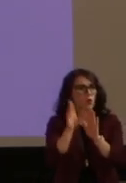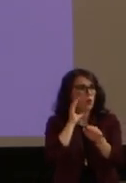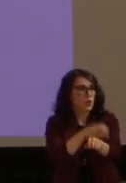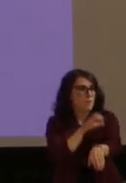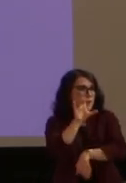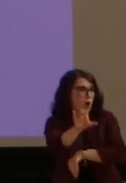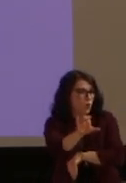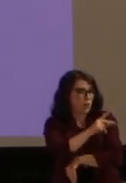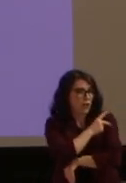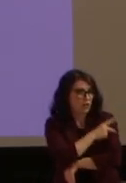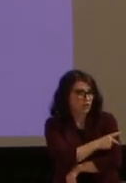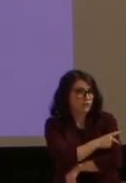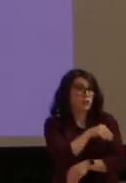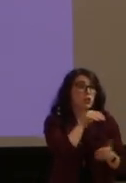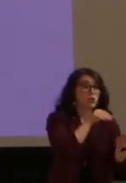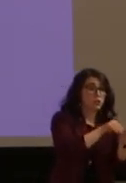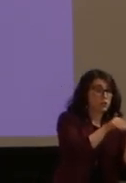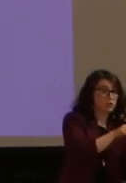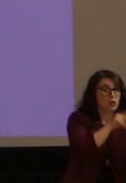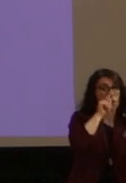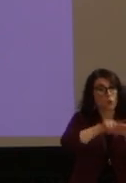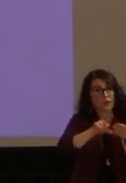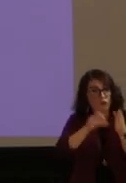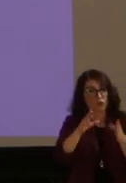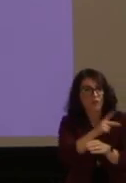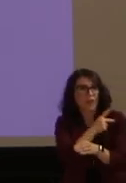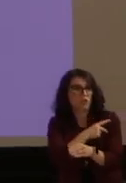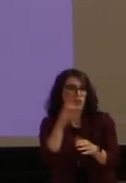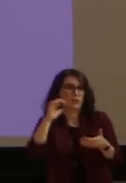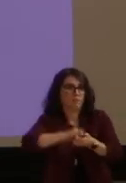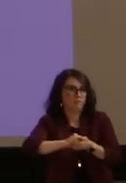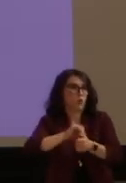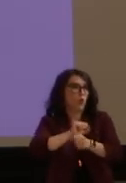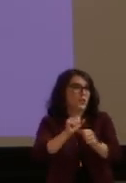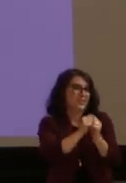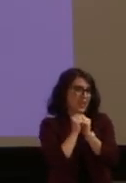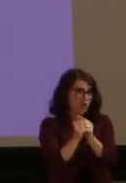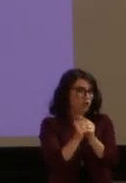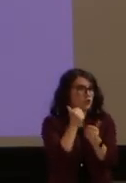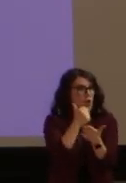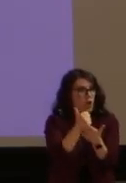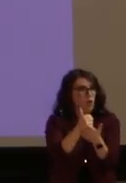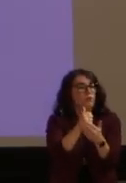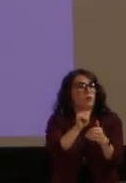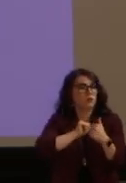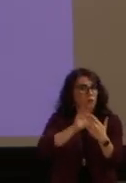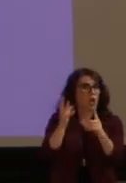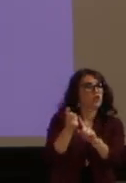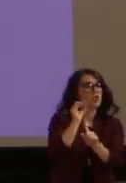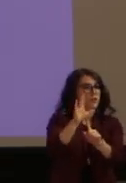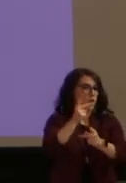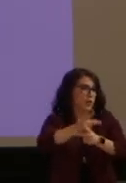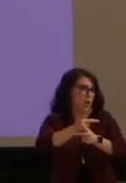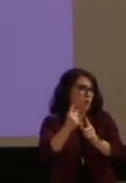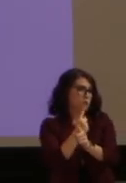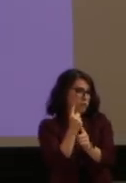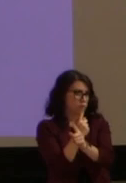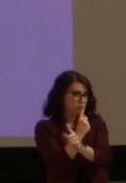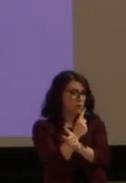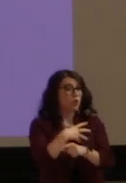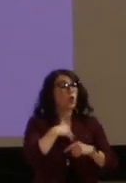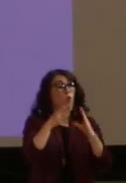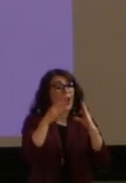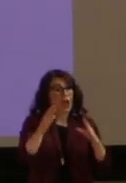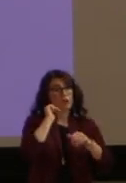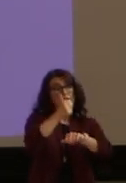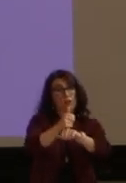providers to work together toward the development of individualized care. To guide these efforts, the White House commissioned a task